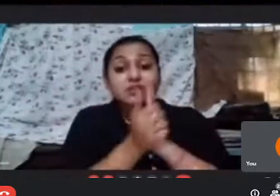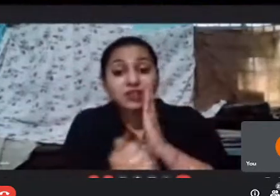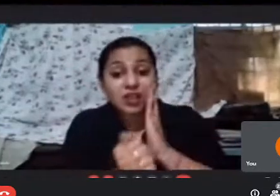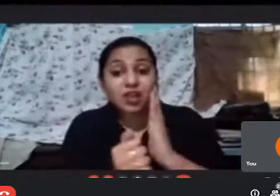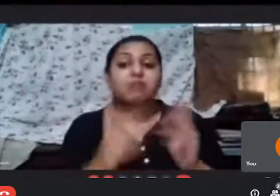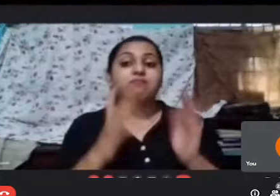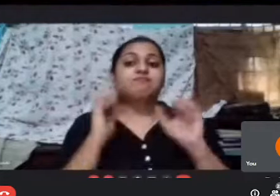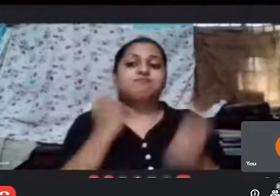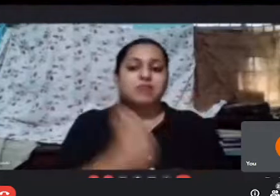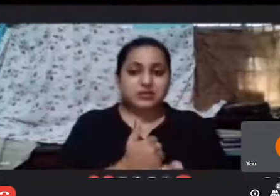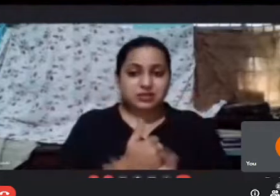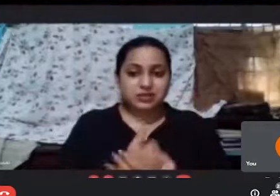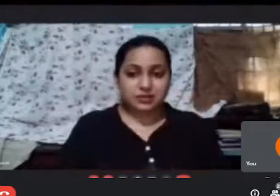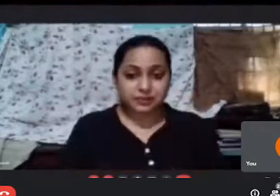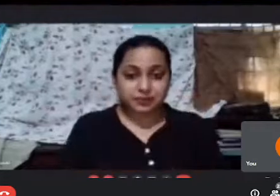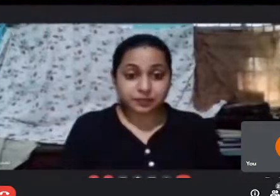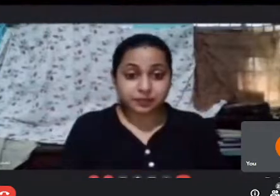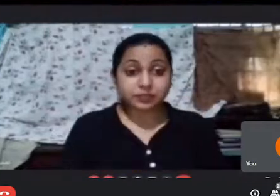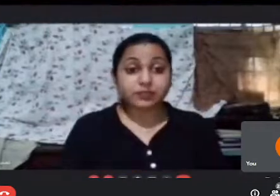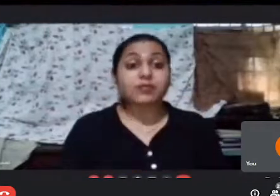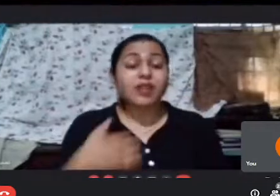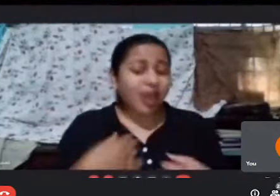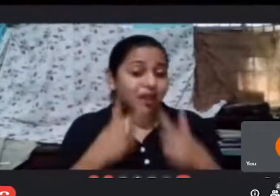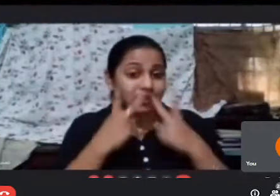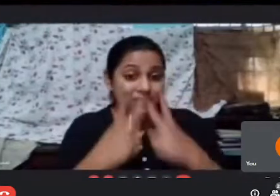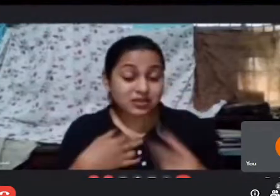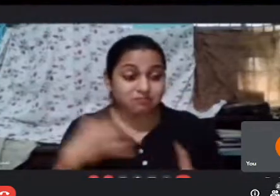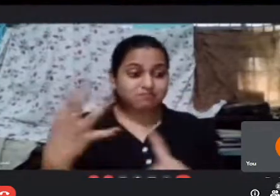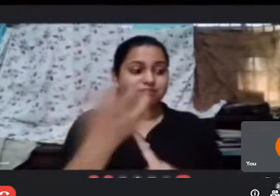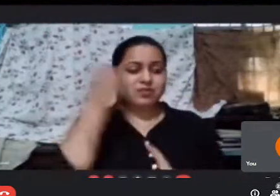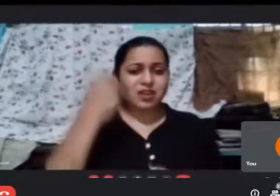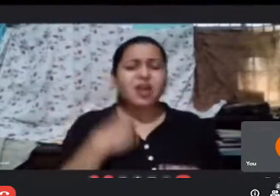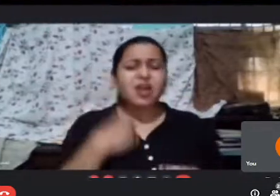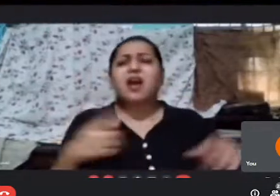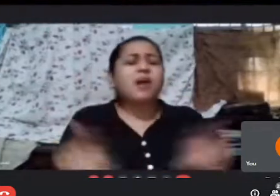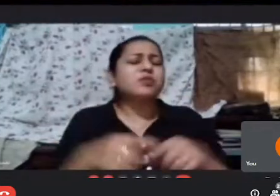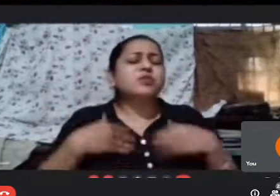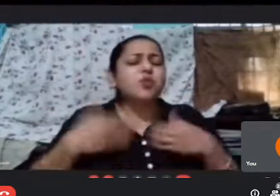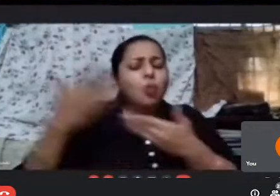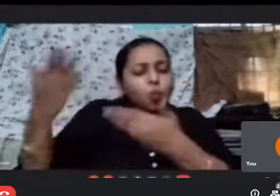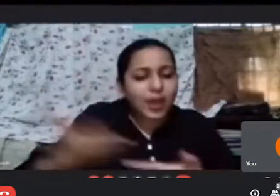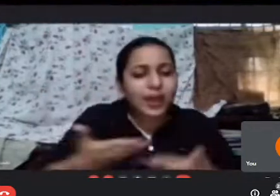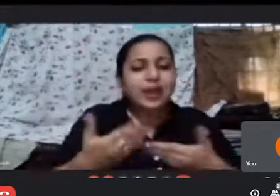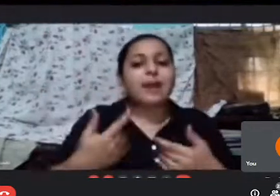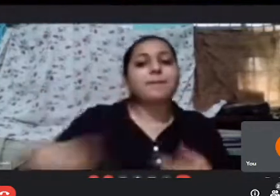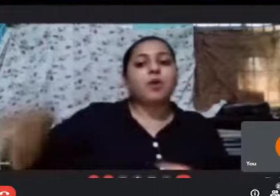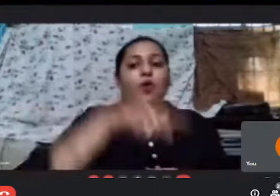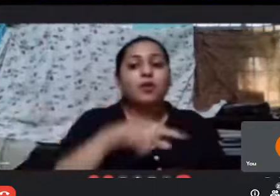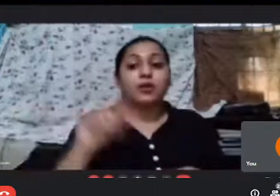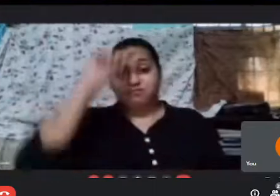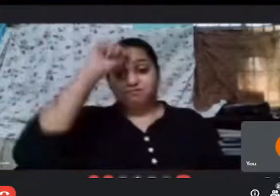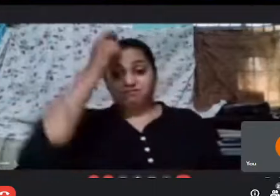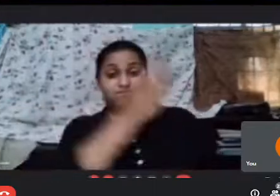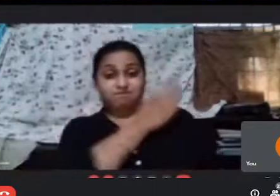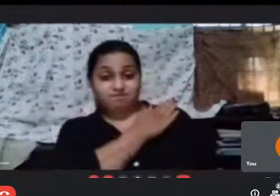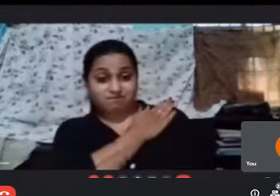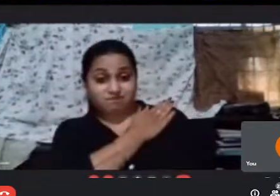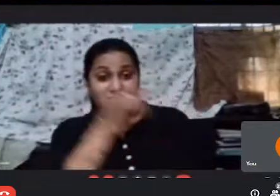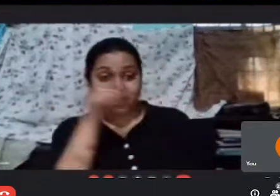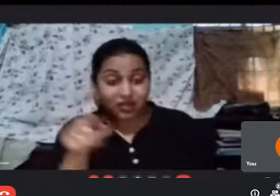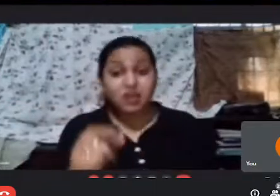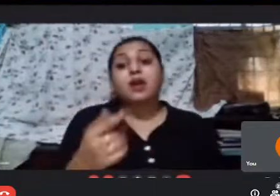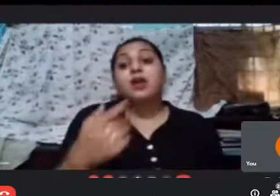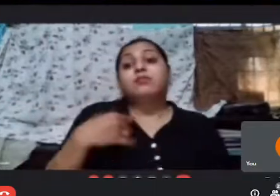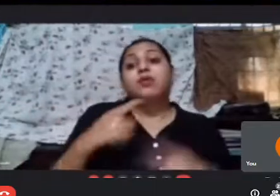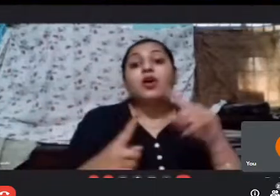I take this opportunity to extend our warm welcome to Professor Ulrike Seshan and her team